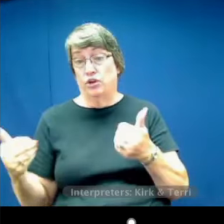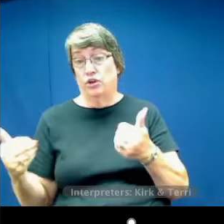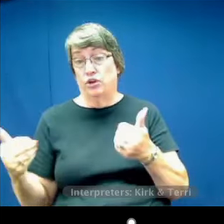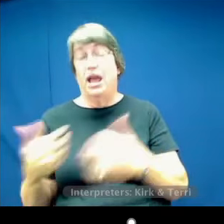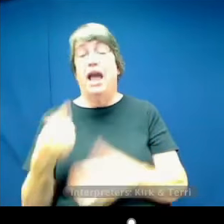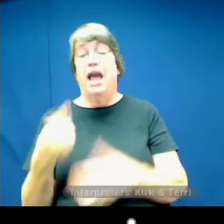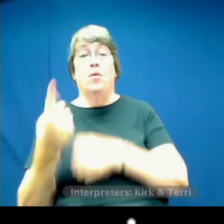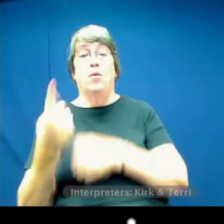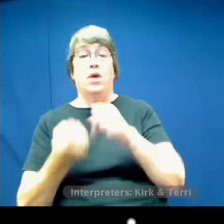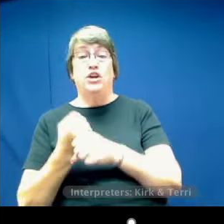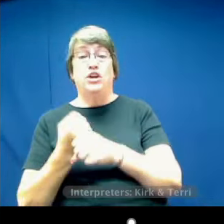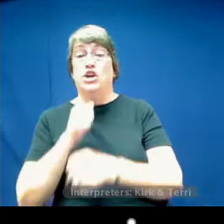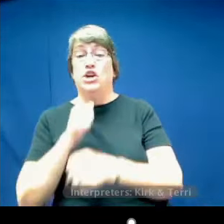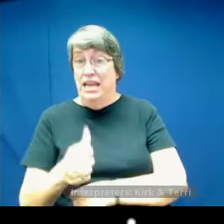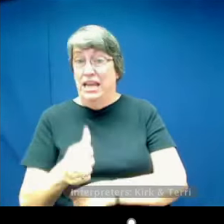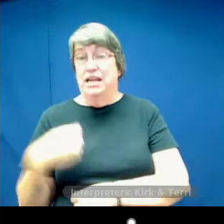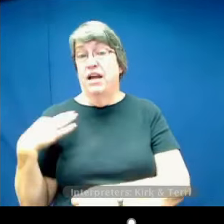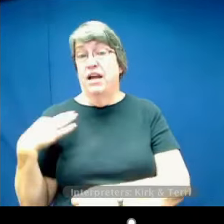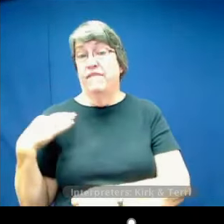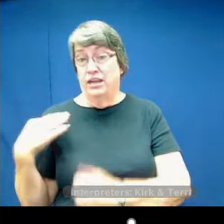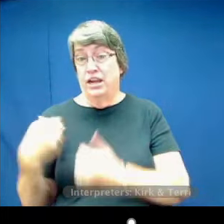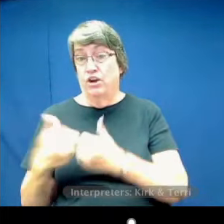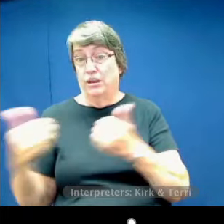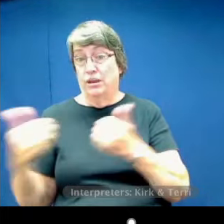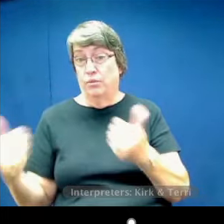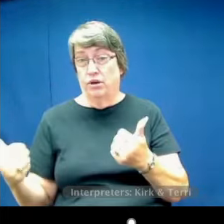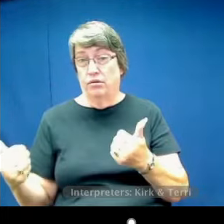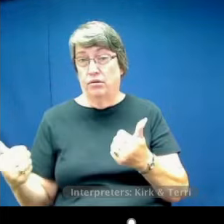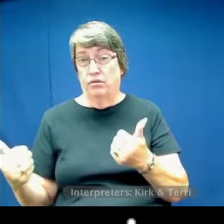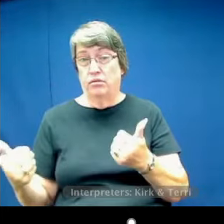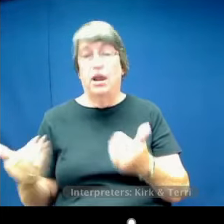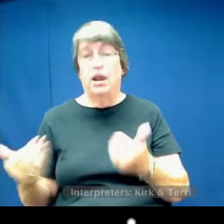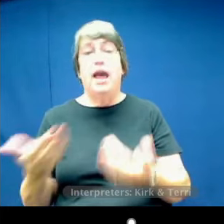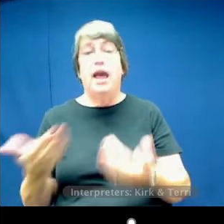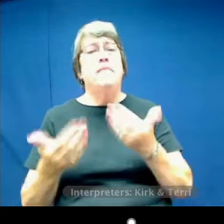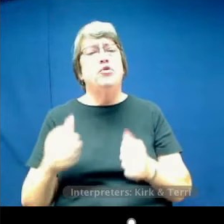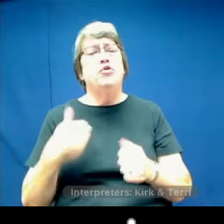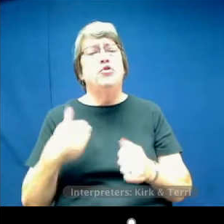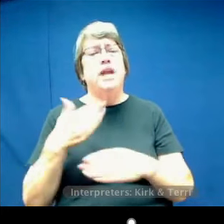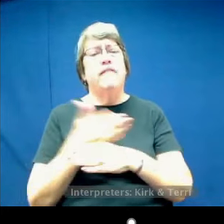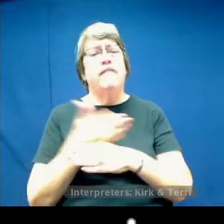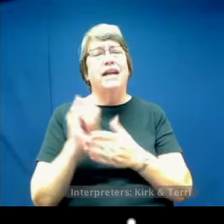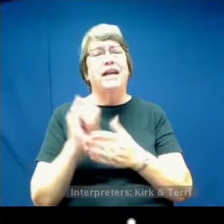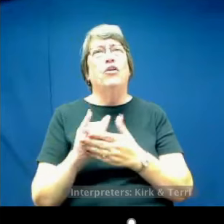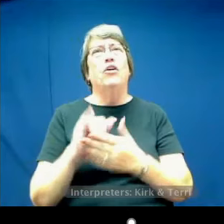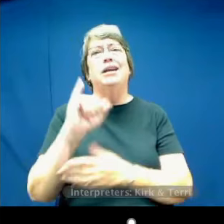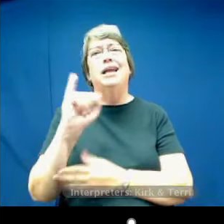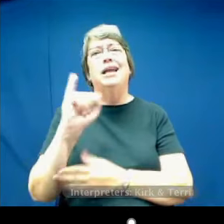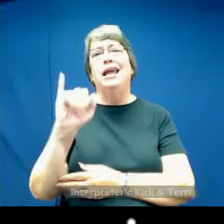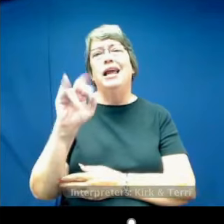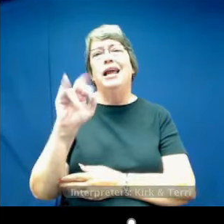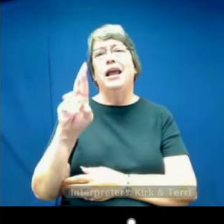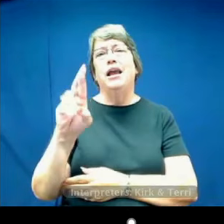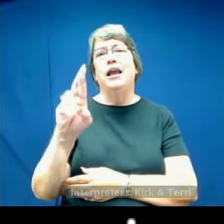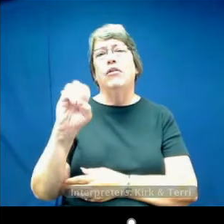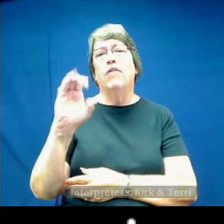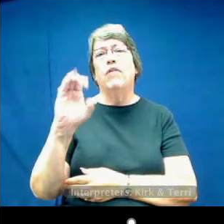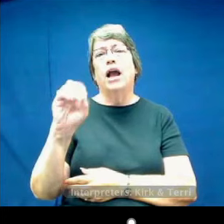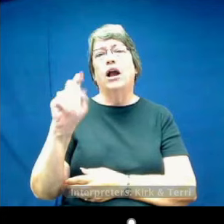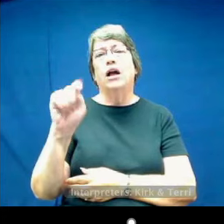involuntary separation. You might hear these grounds called irreconcilable differences, or